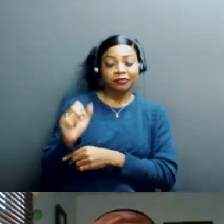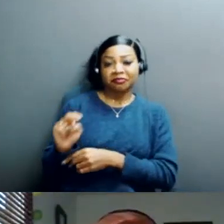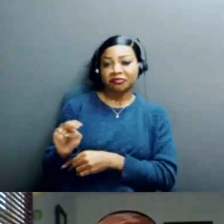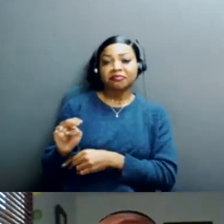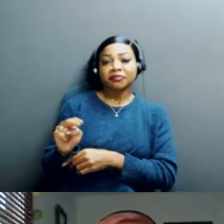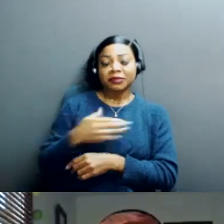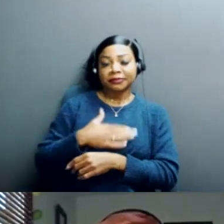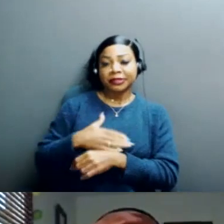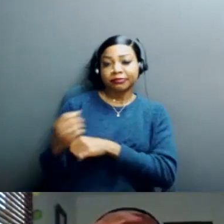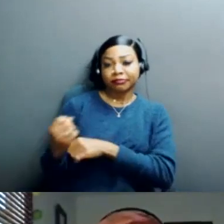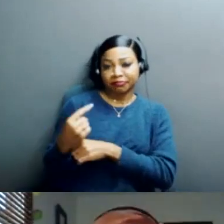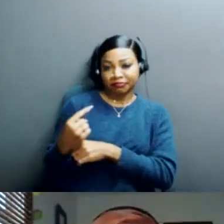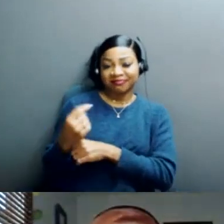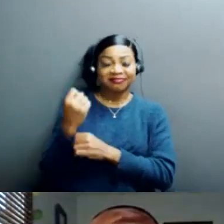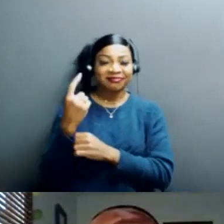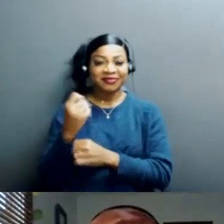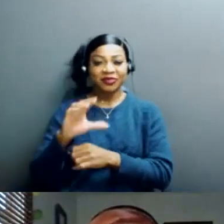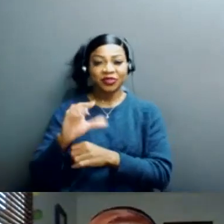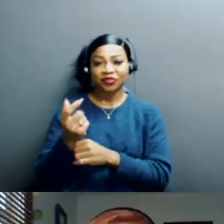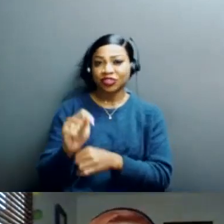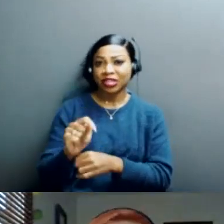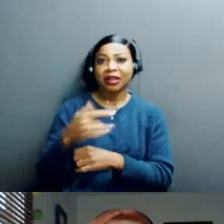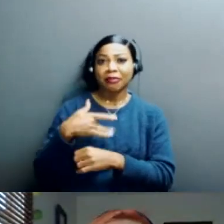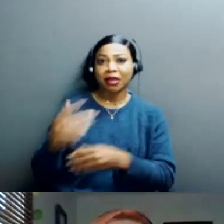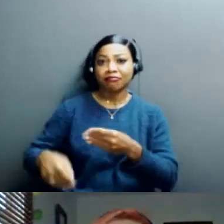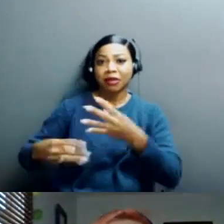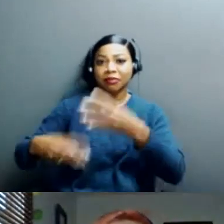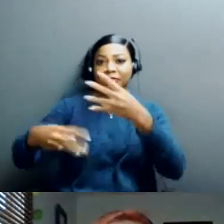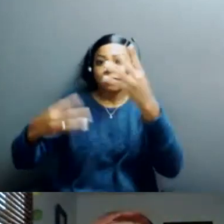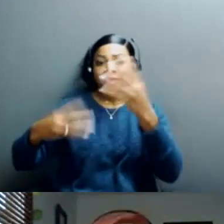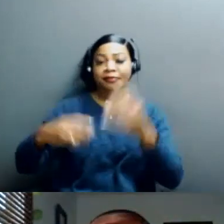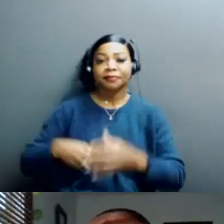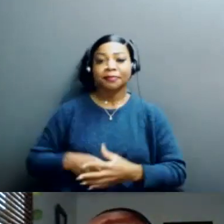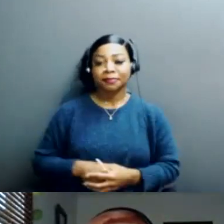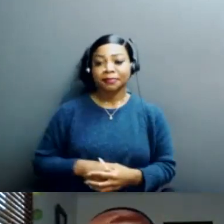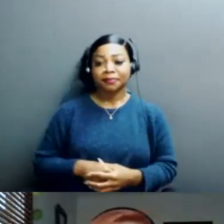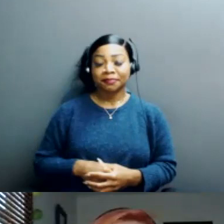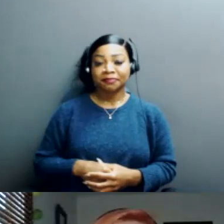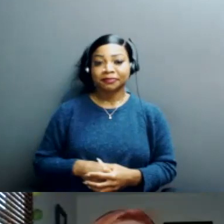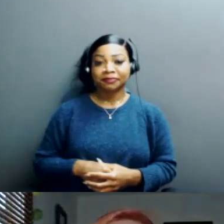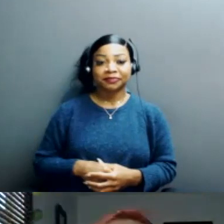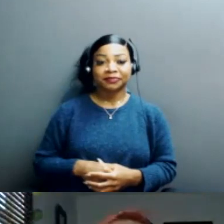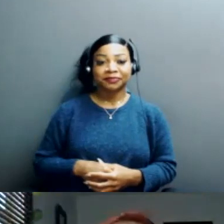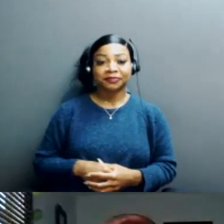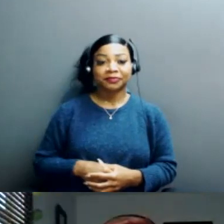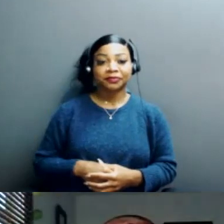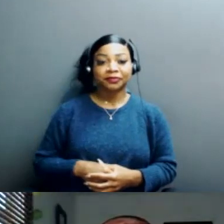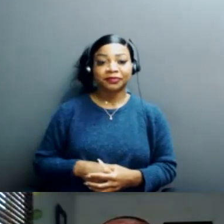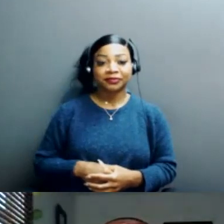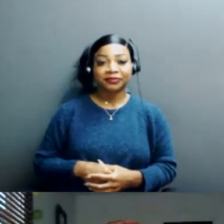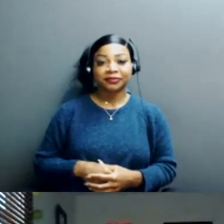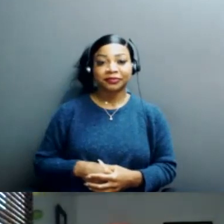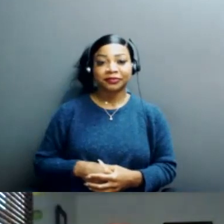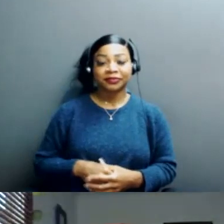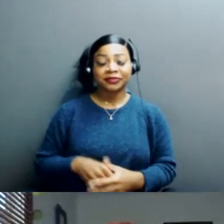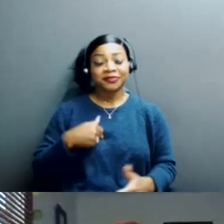of everything because it gets quite busy in the chat box really fast so um I'll get I'll get us started I'm really really